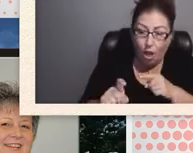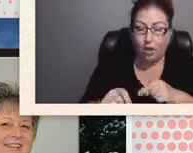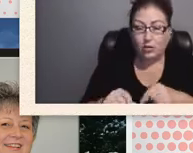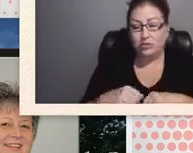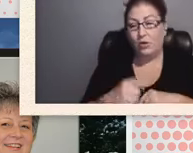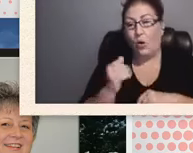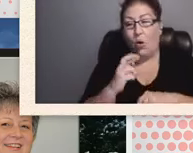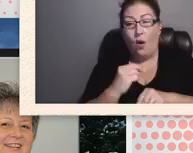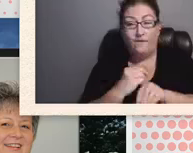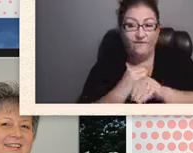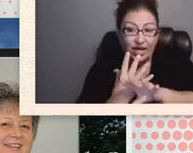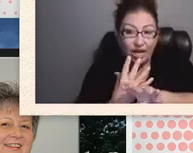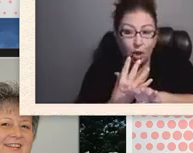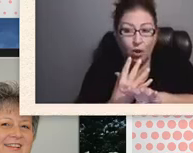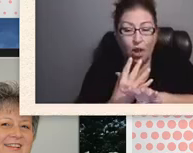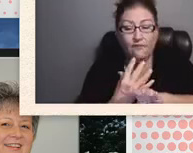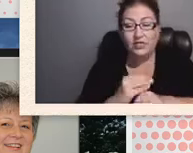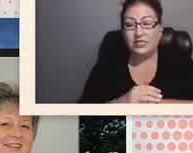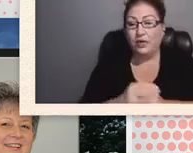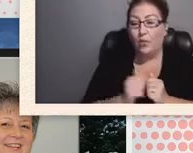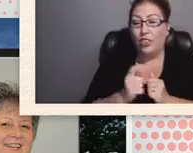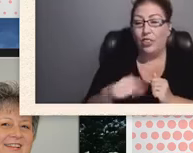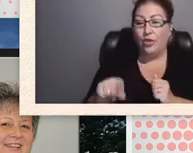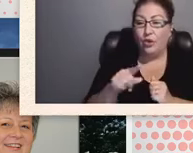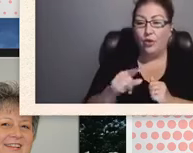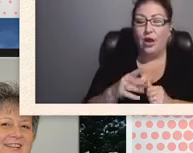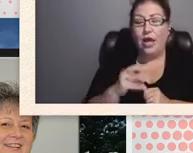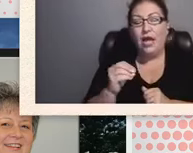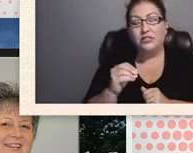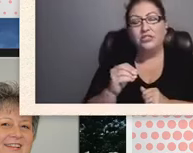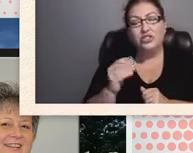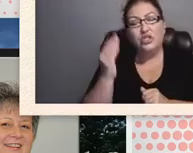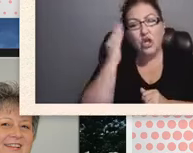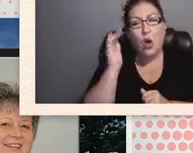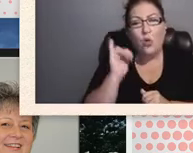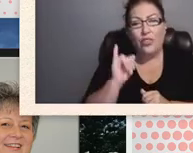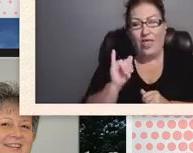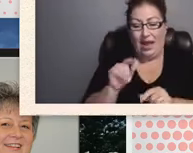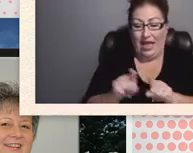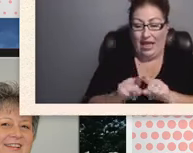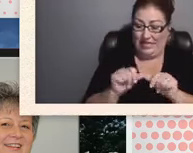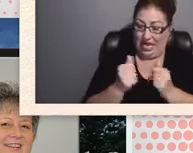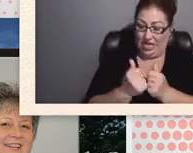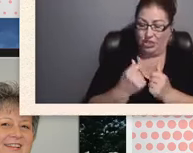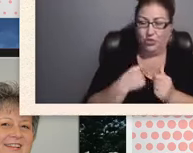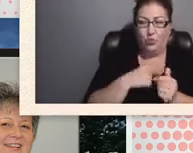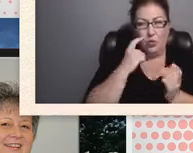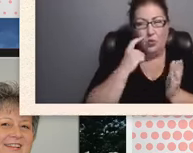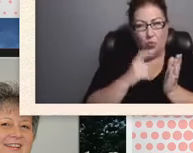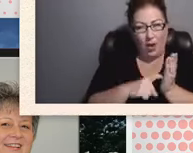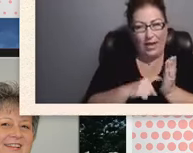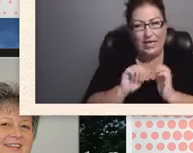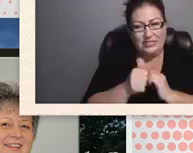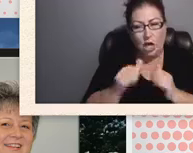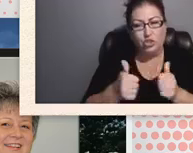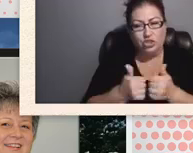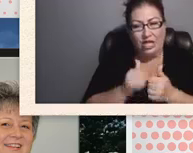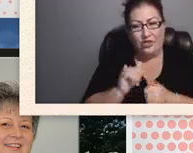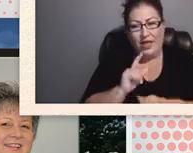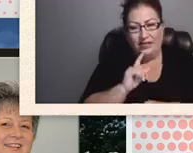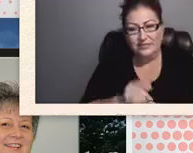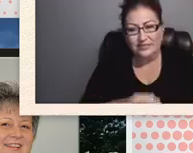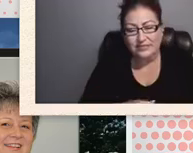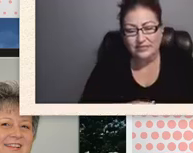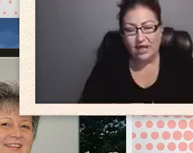video conferencing with you. And just know that as an agency, we recognize how challenging that is. The